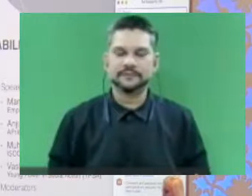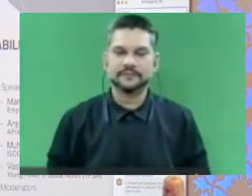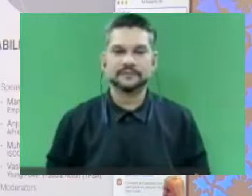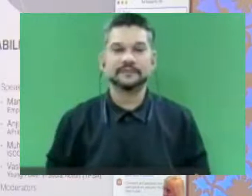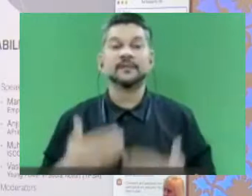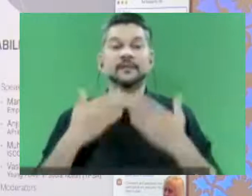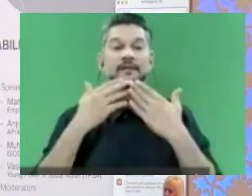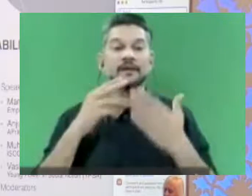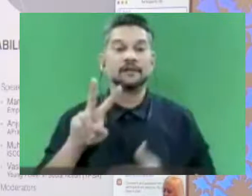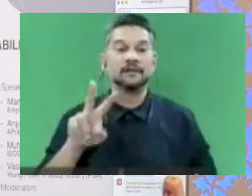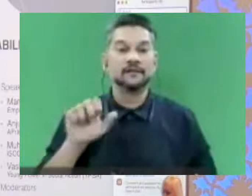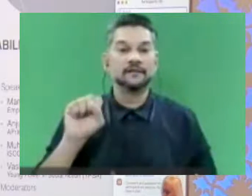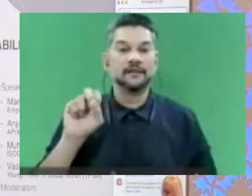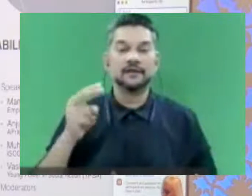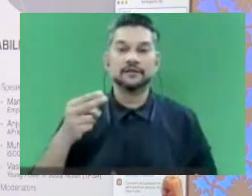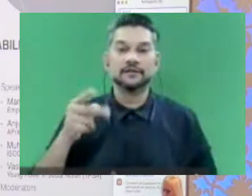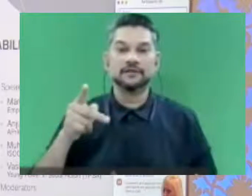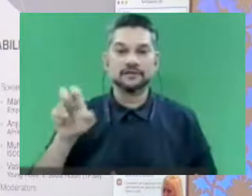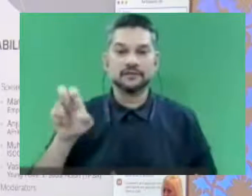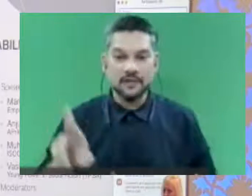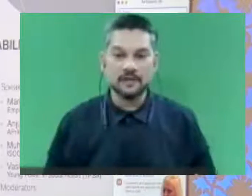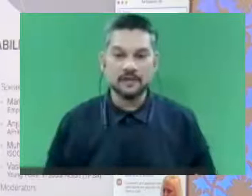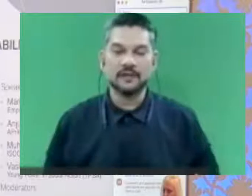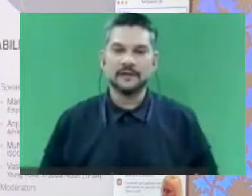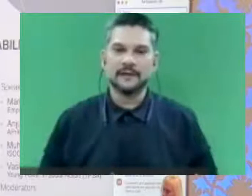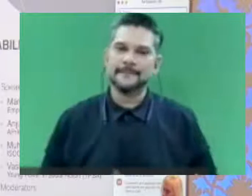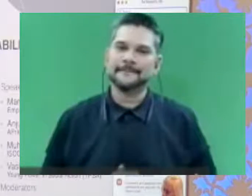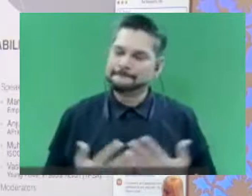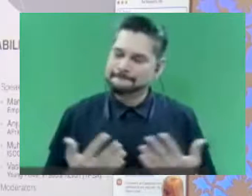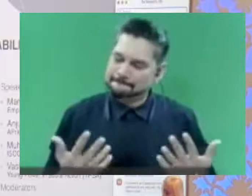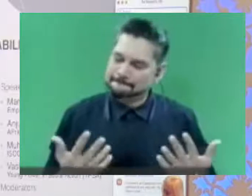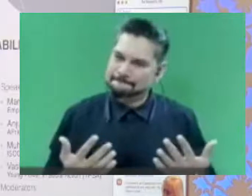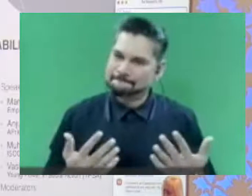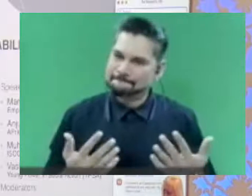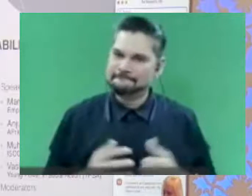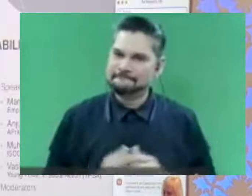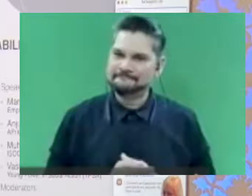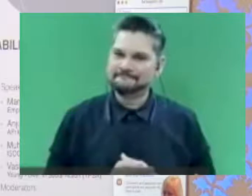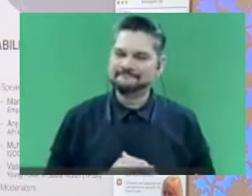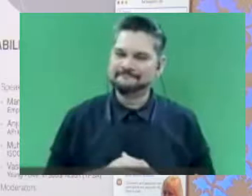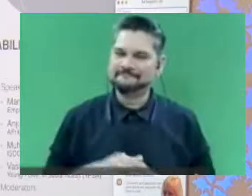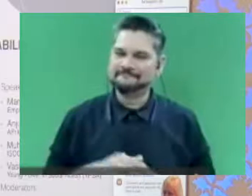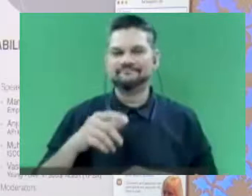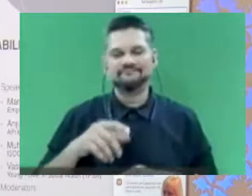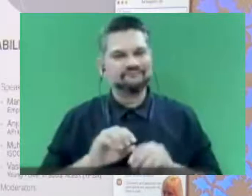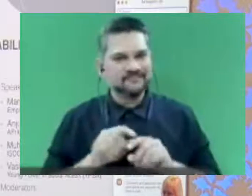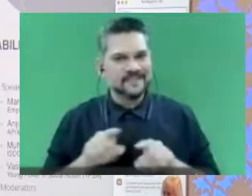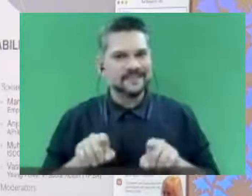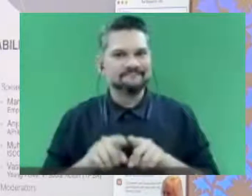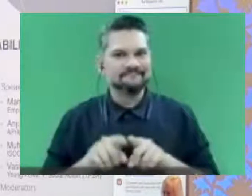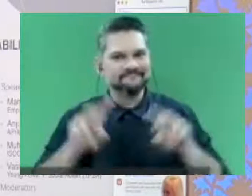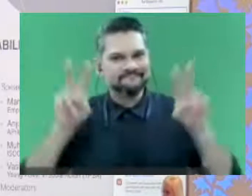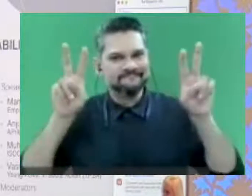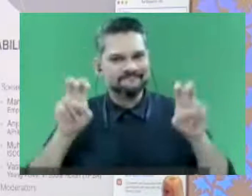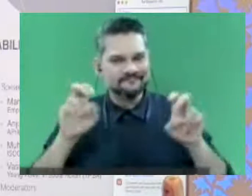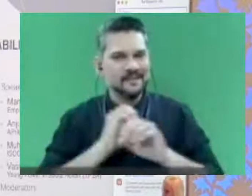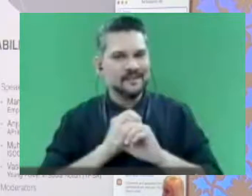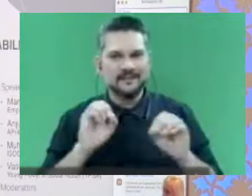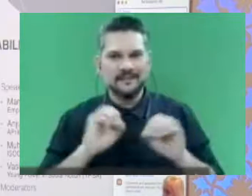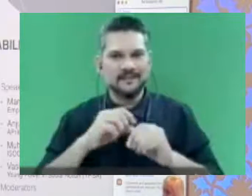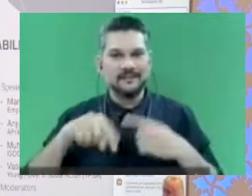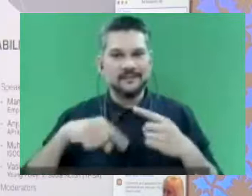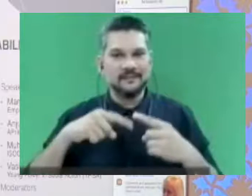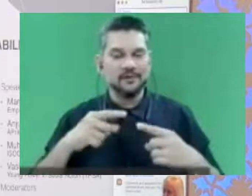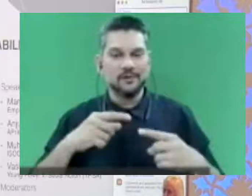And I think that we can't say often enough, nothing about us without us.